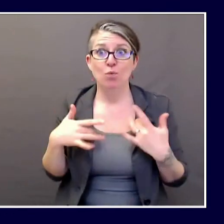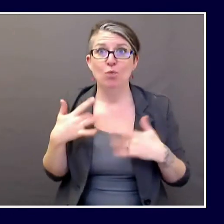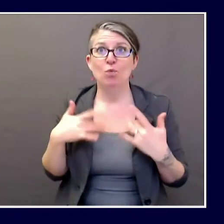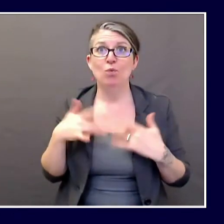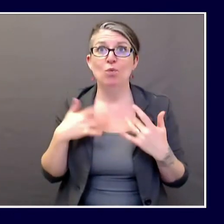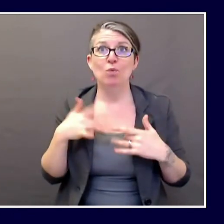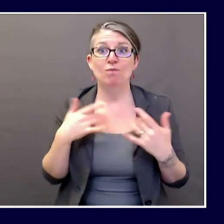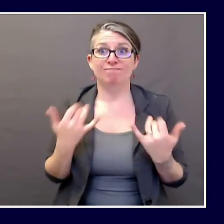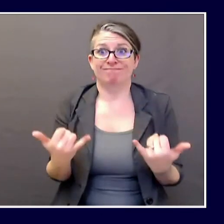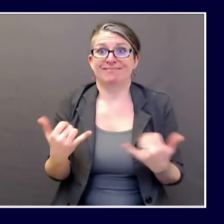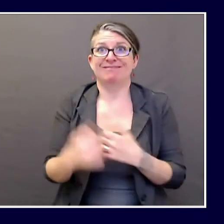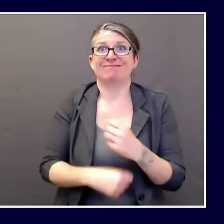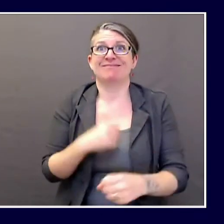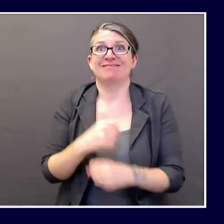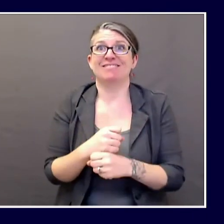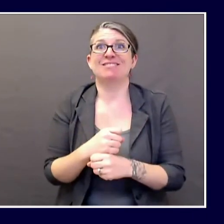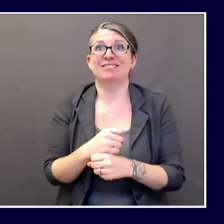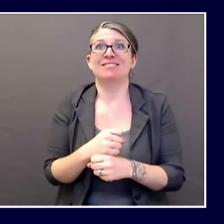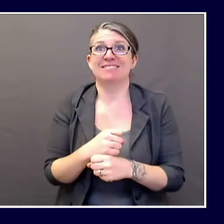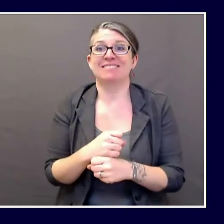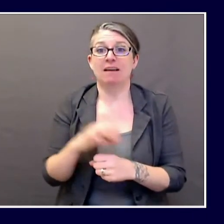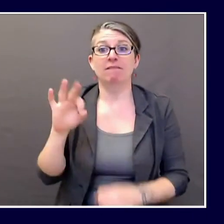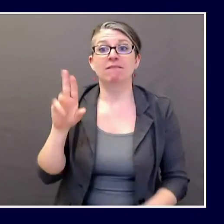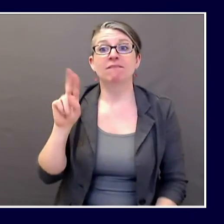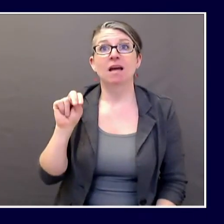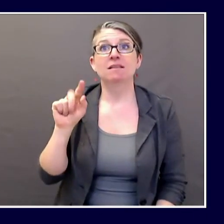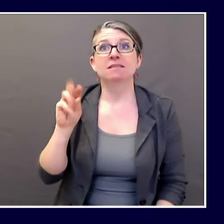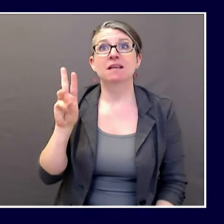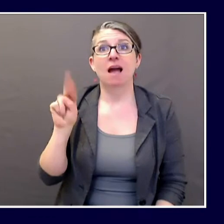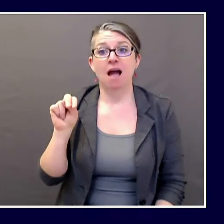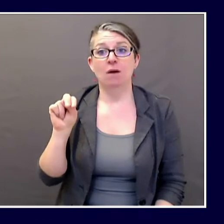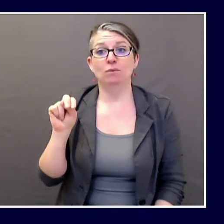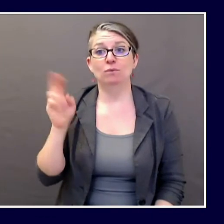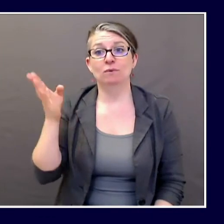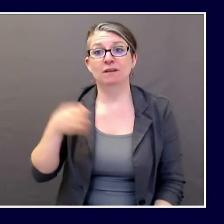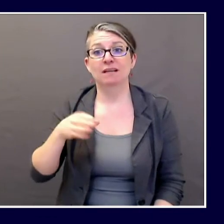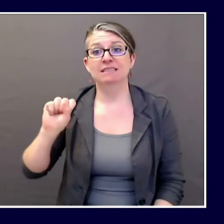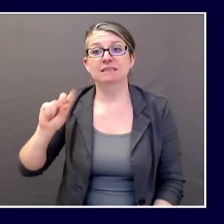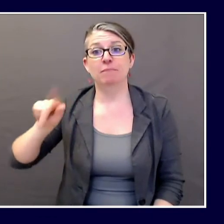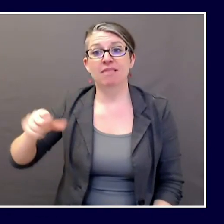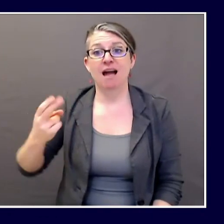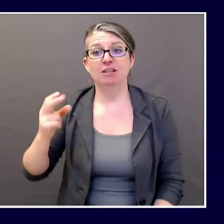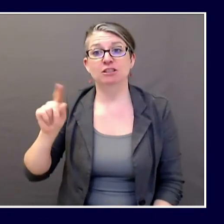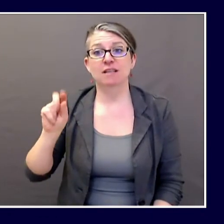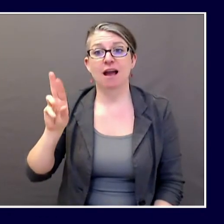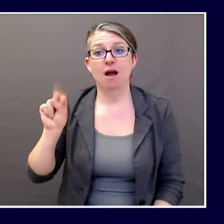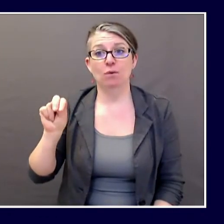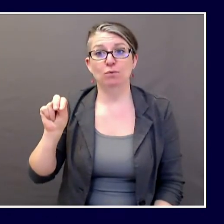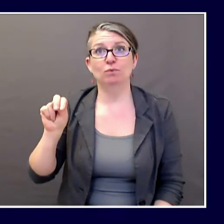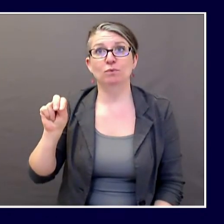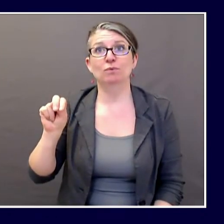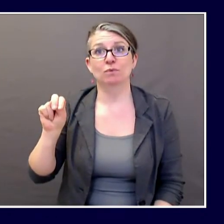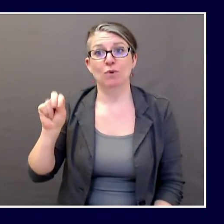make sure I understand how the outdoor gathering rules apply to businesses like this, because the